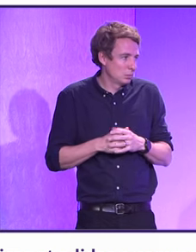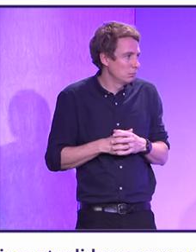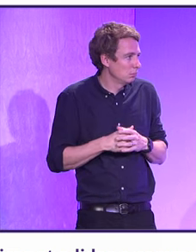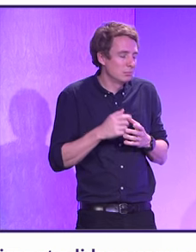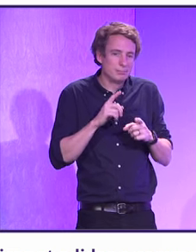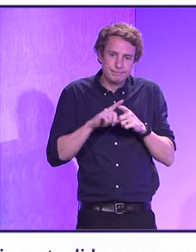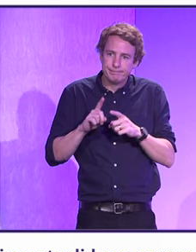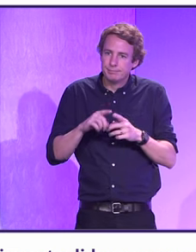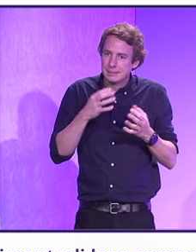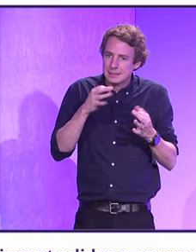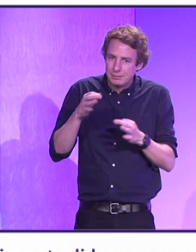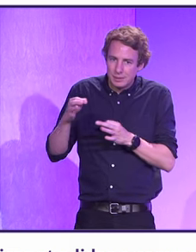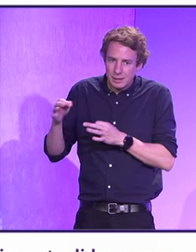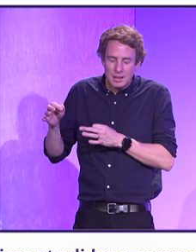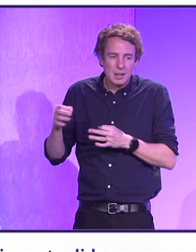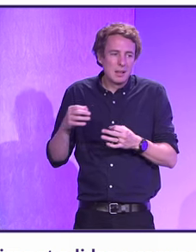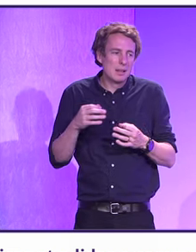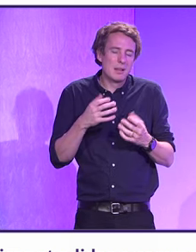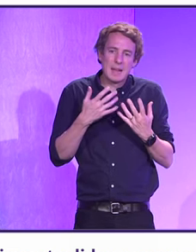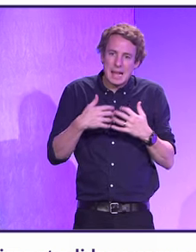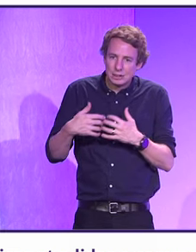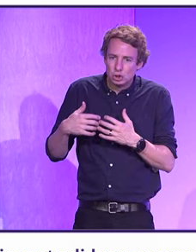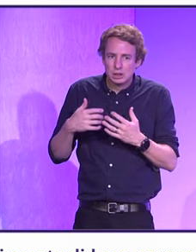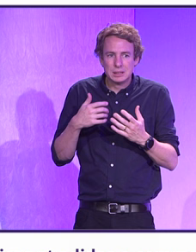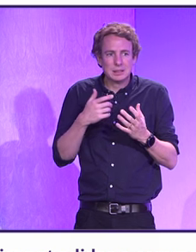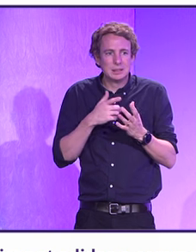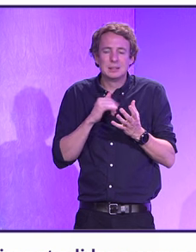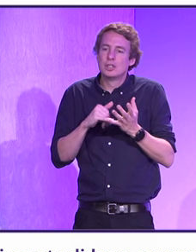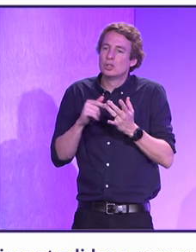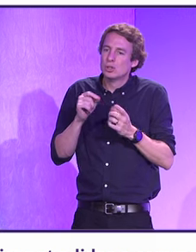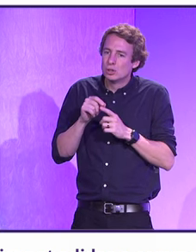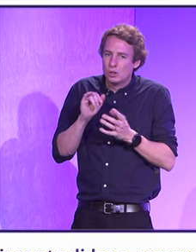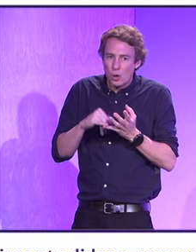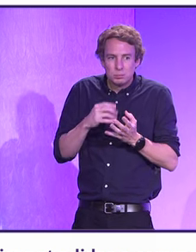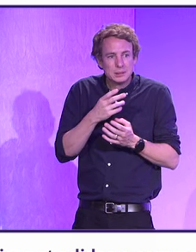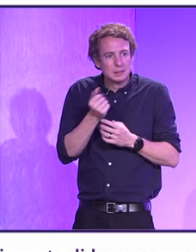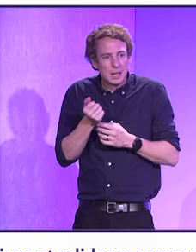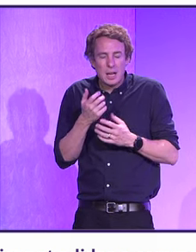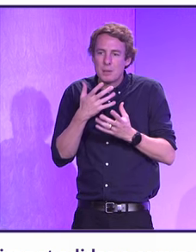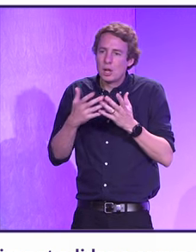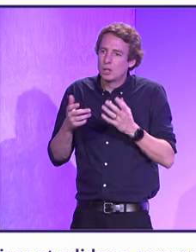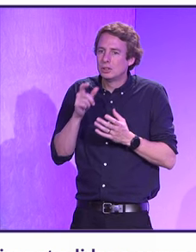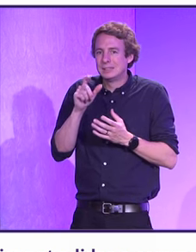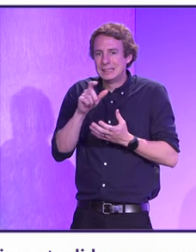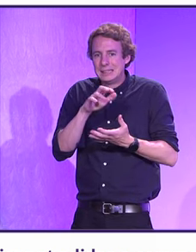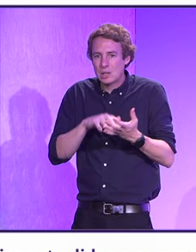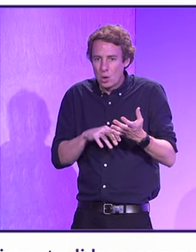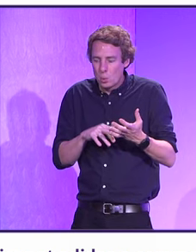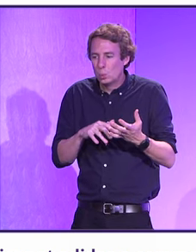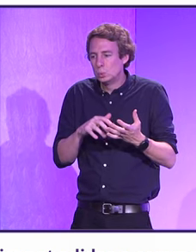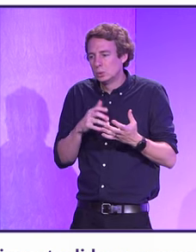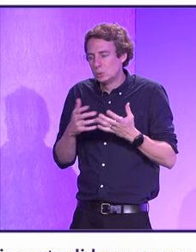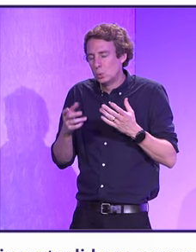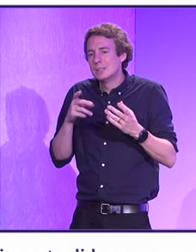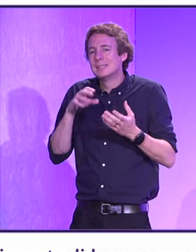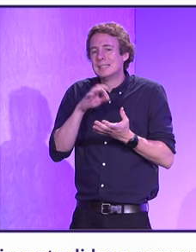encrypting all the certificates, API credentials, everything. We use the Mozilla SOPs, and we also have like a lot of seed codes. Some